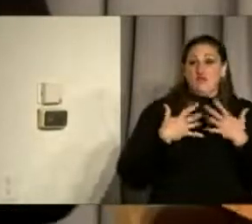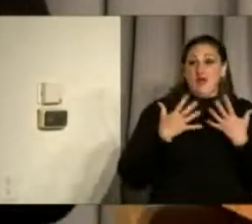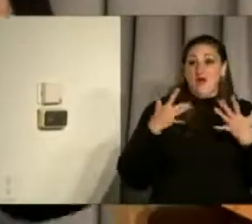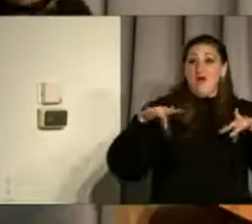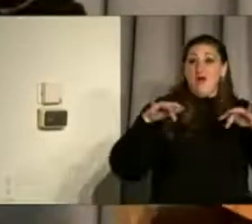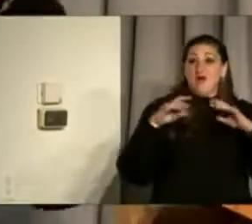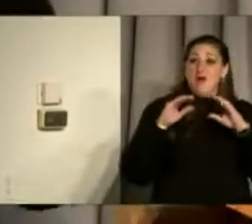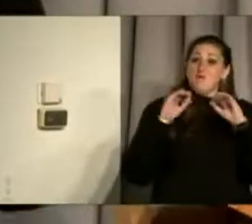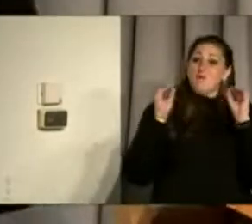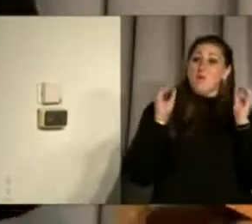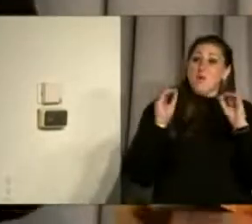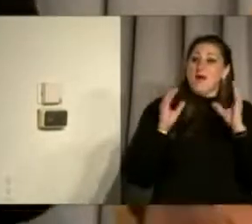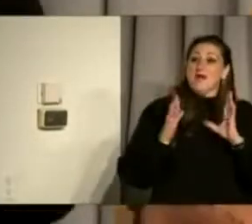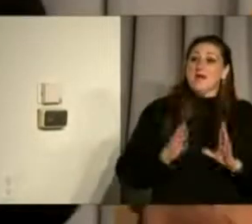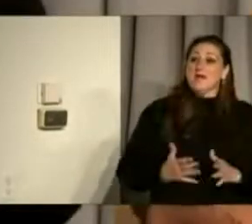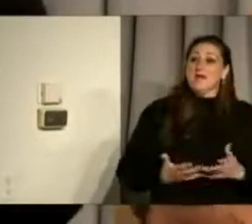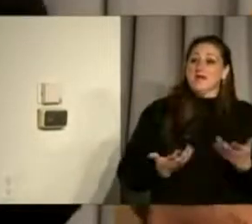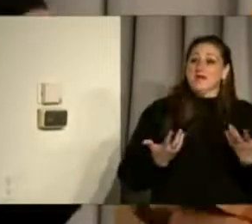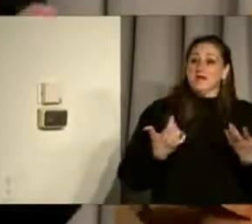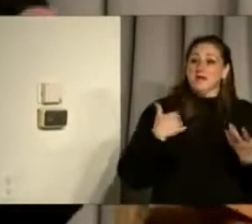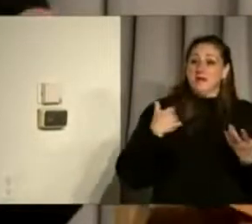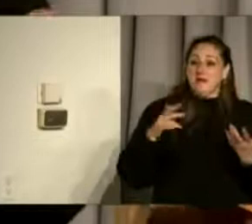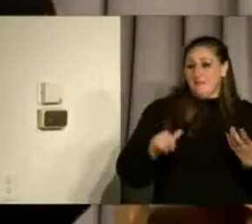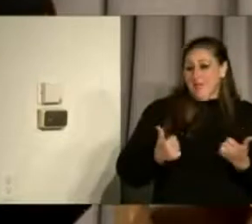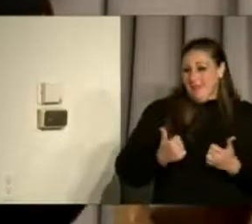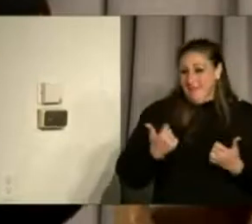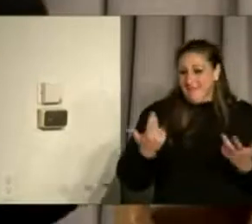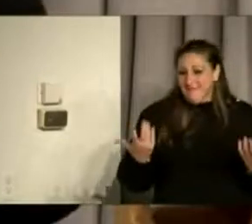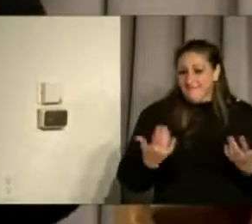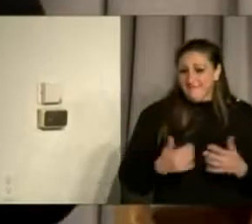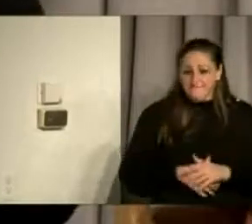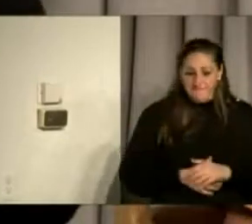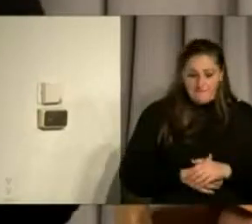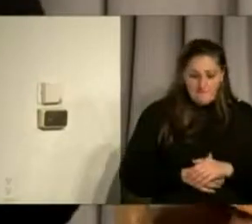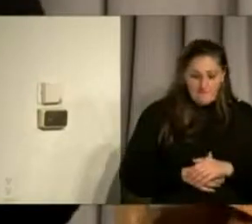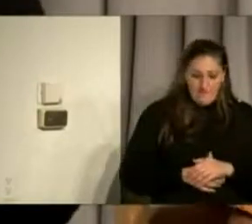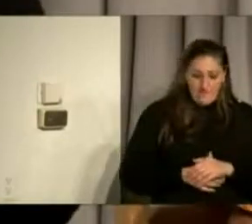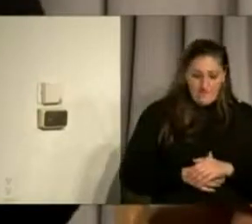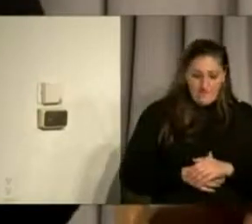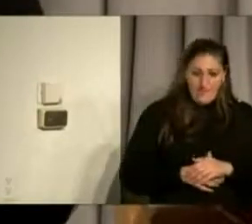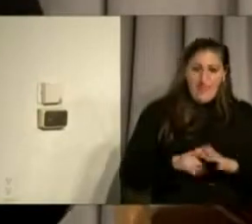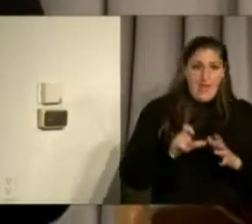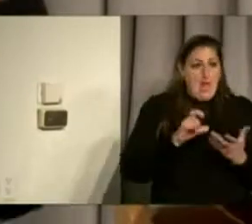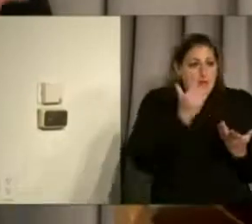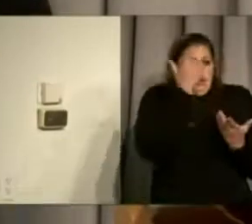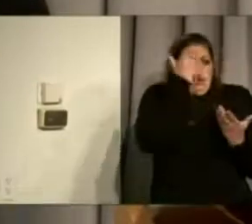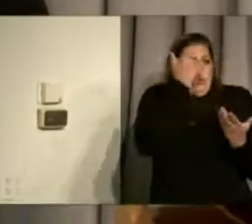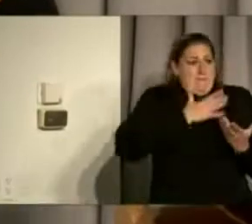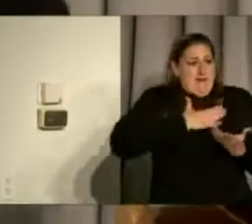because I don't know my own Indian name. I should know that.